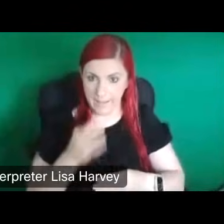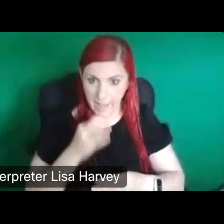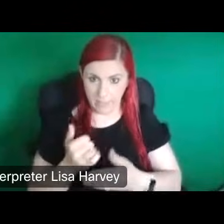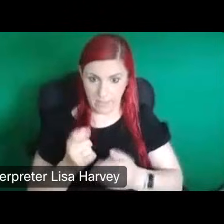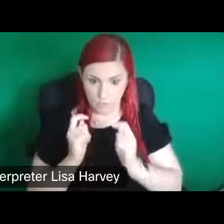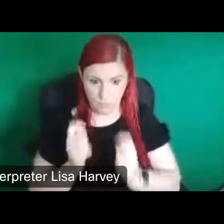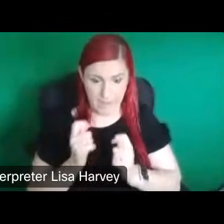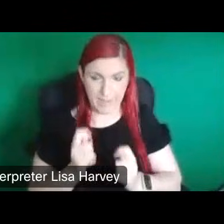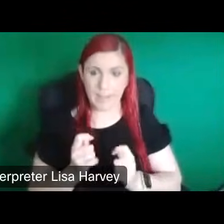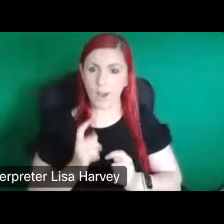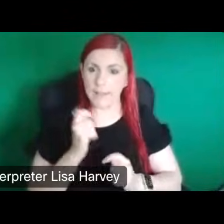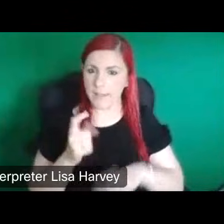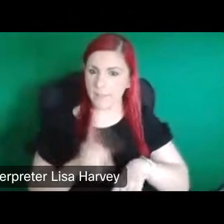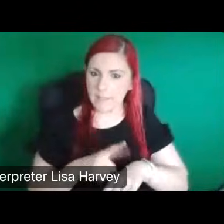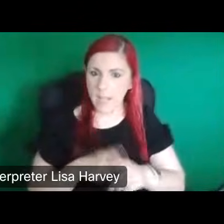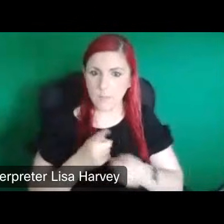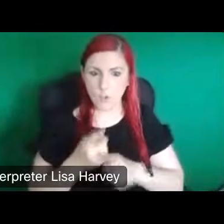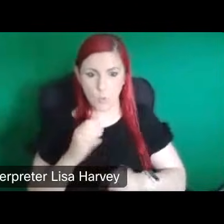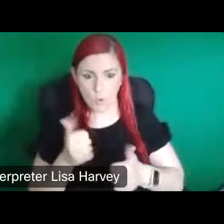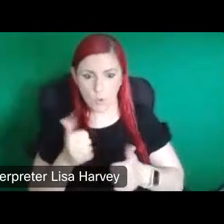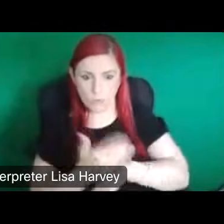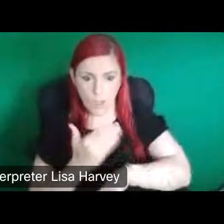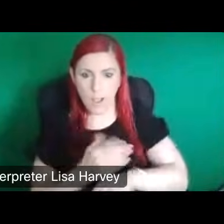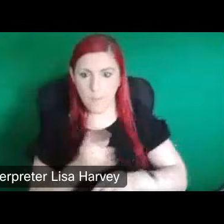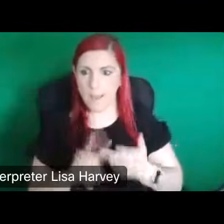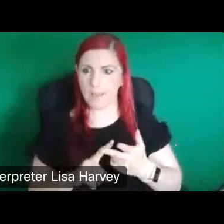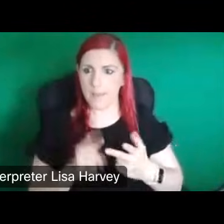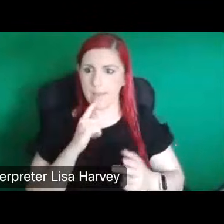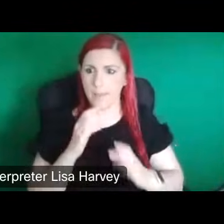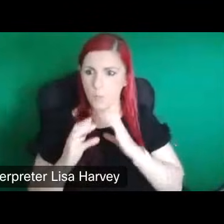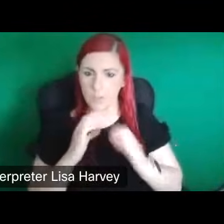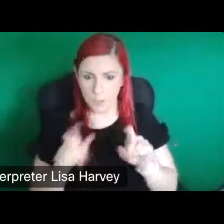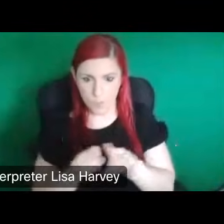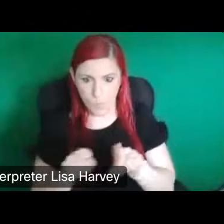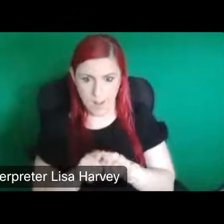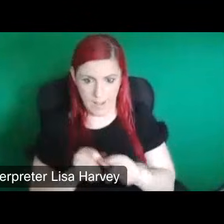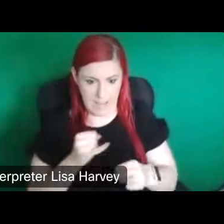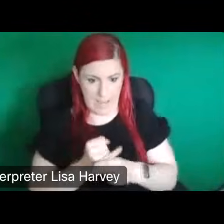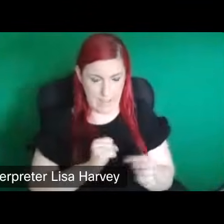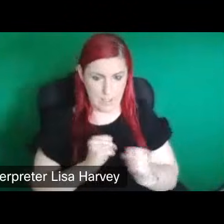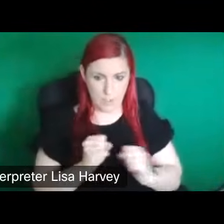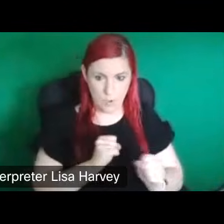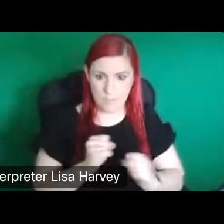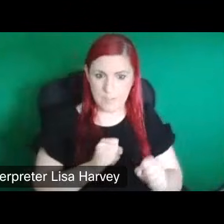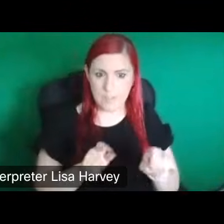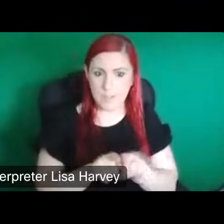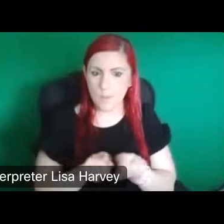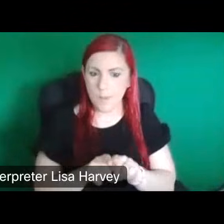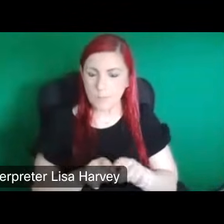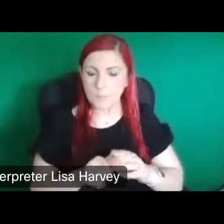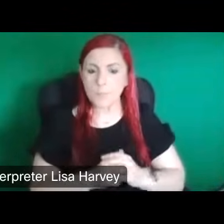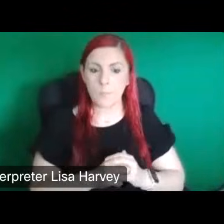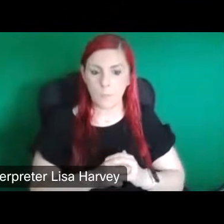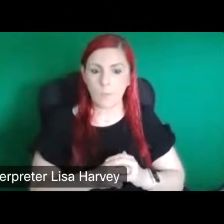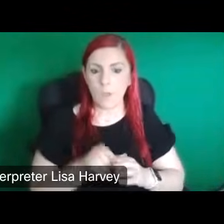the job well, and that their facilitation of communication is enabled from within services and embraced by patients and families,